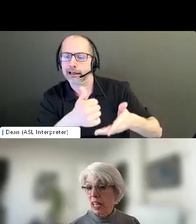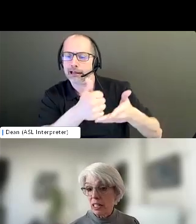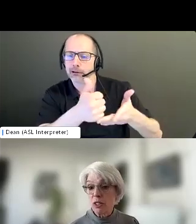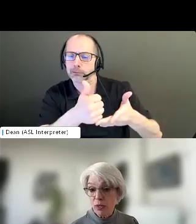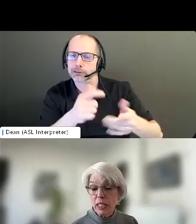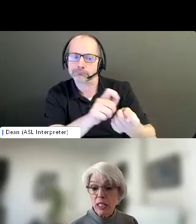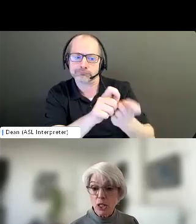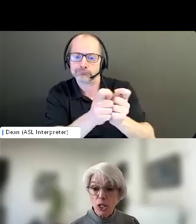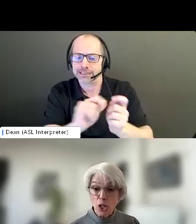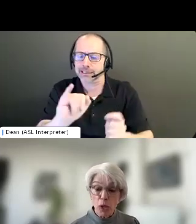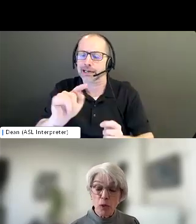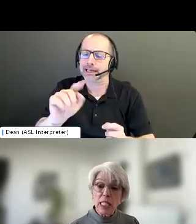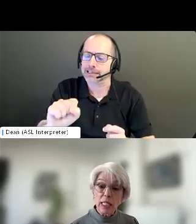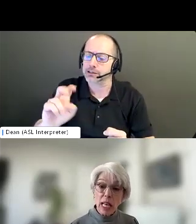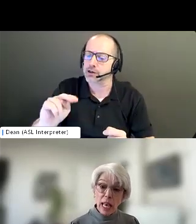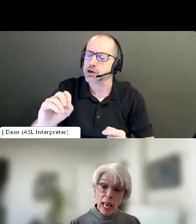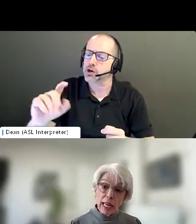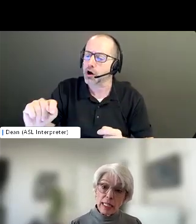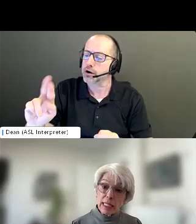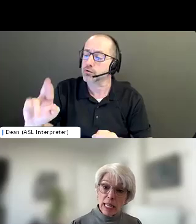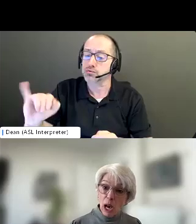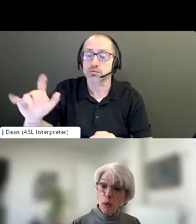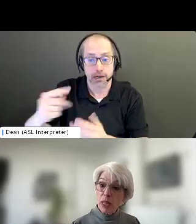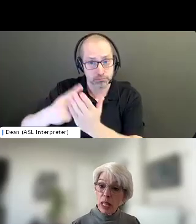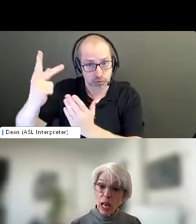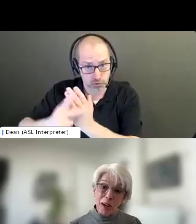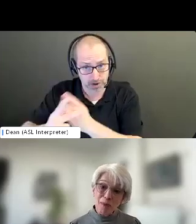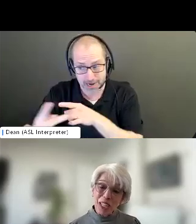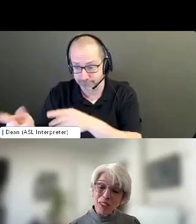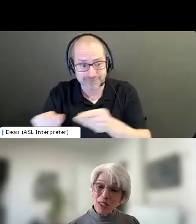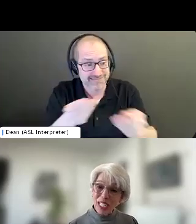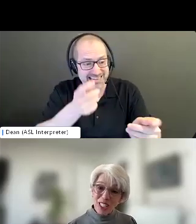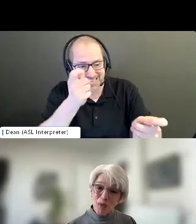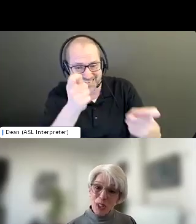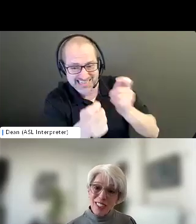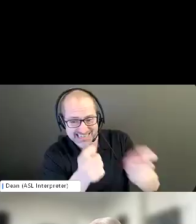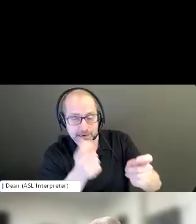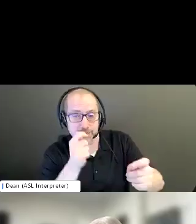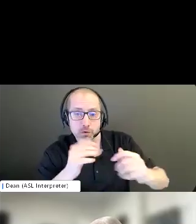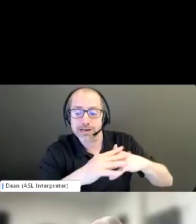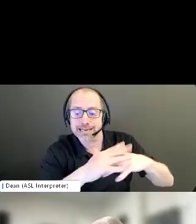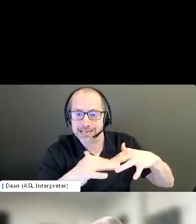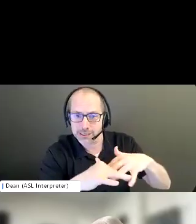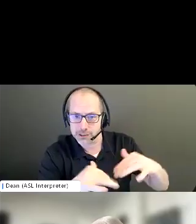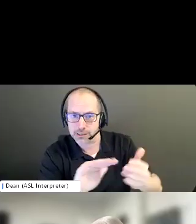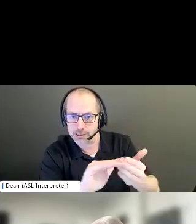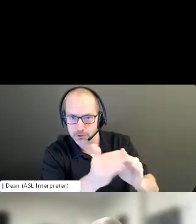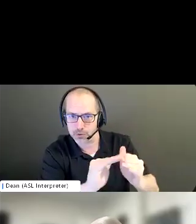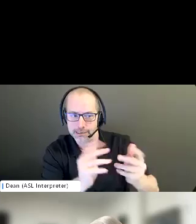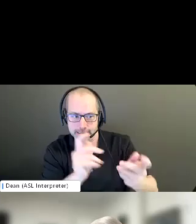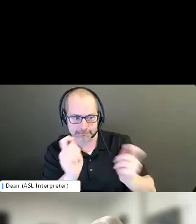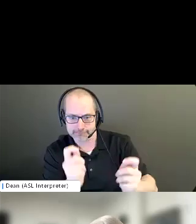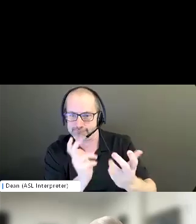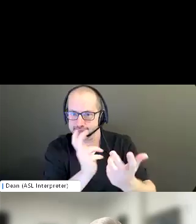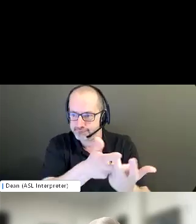really tailored for Indigenous communities. And now they're doing some work to make